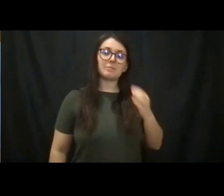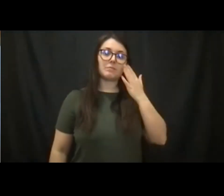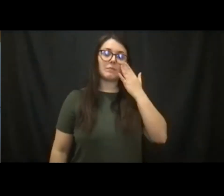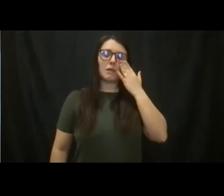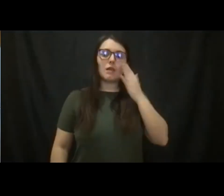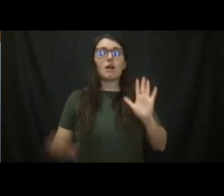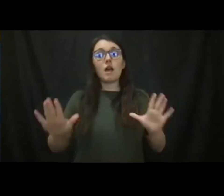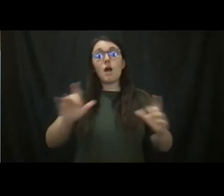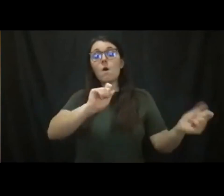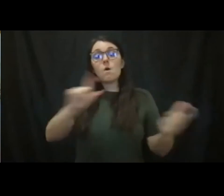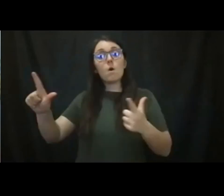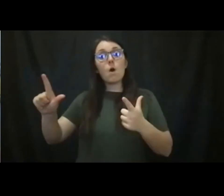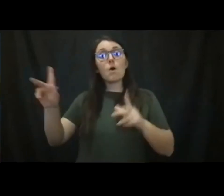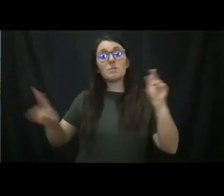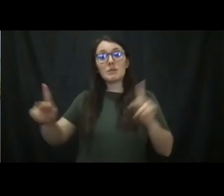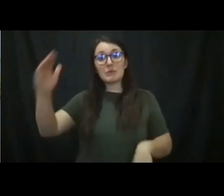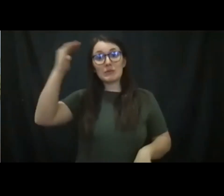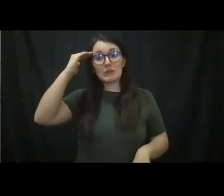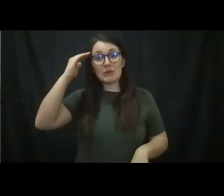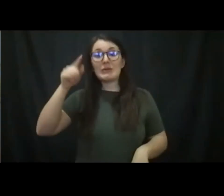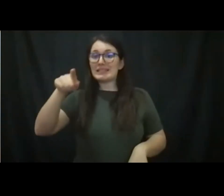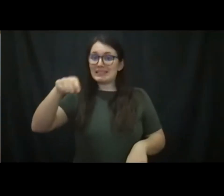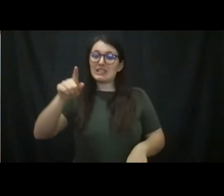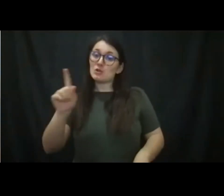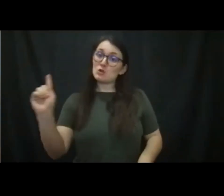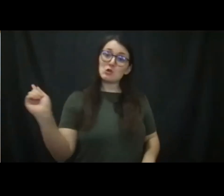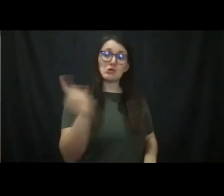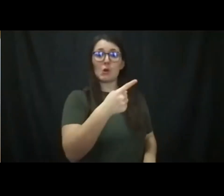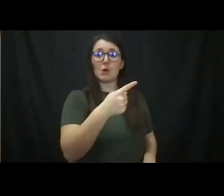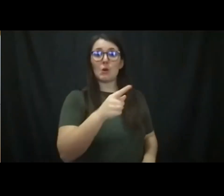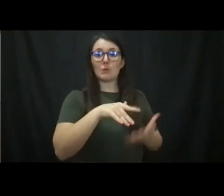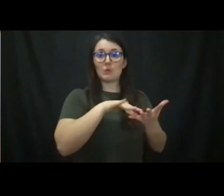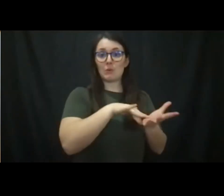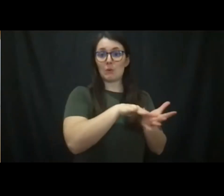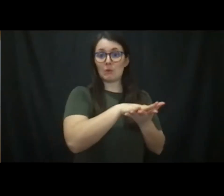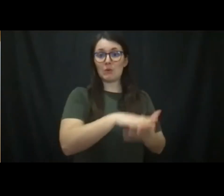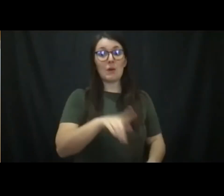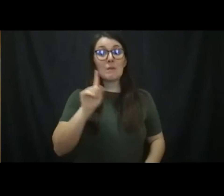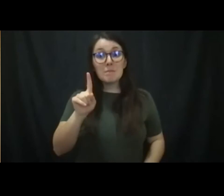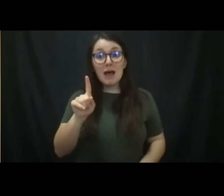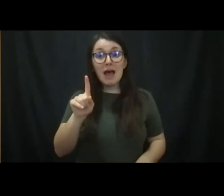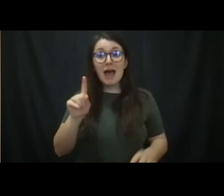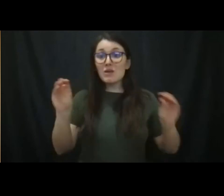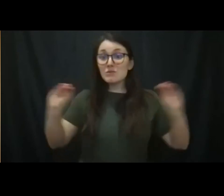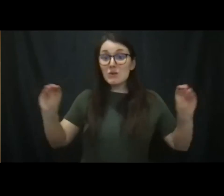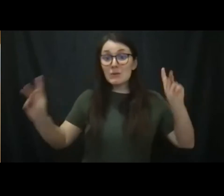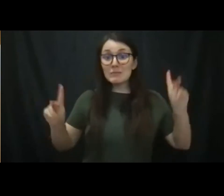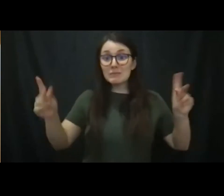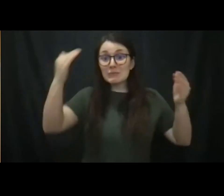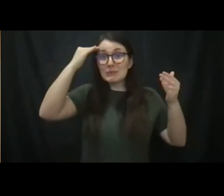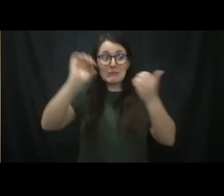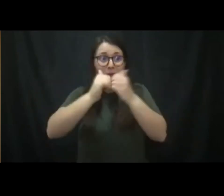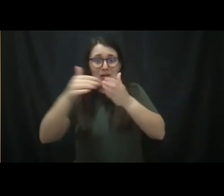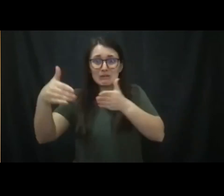Everyone knew that Humphrey had to be turned back toward the ocean, but no one knew how to do that.